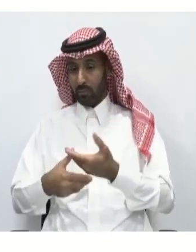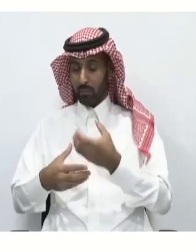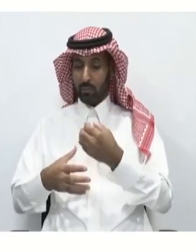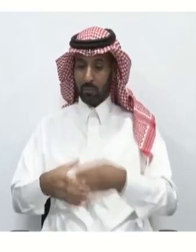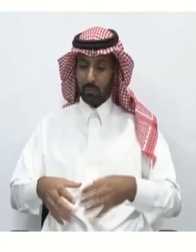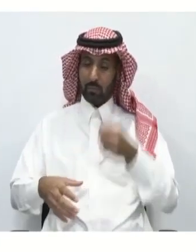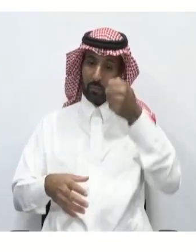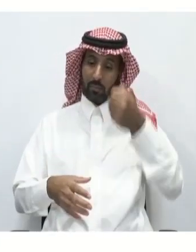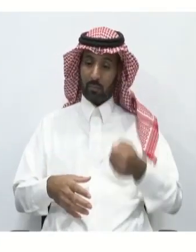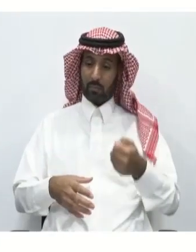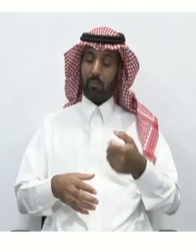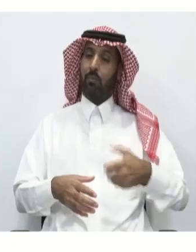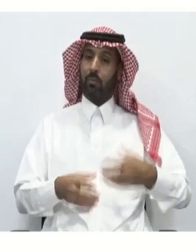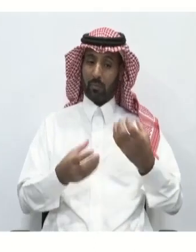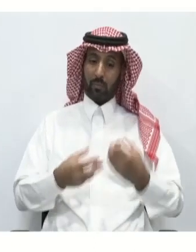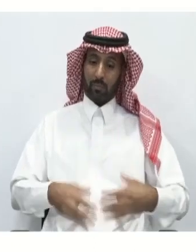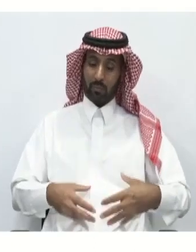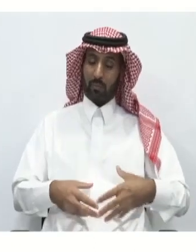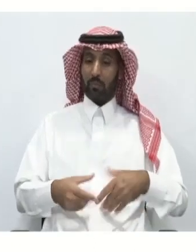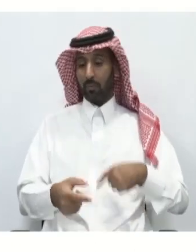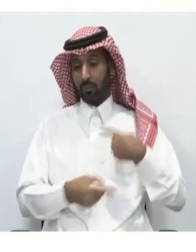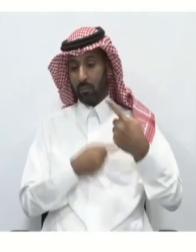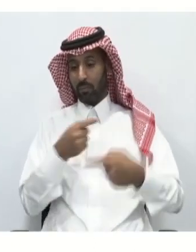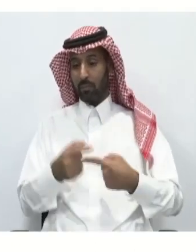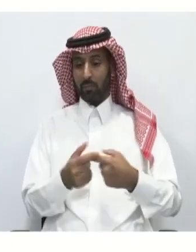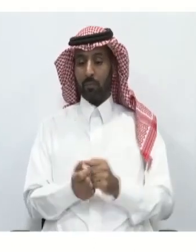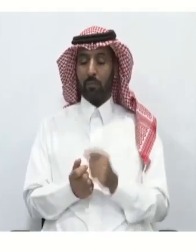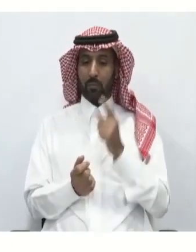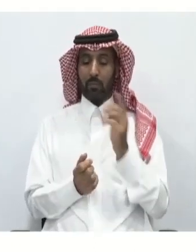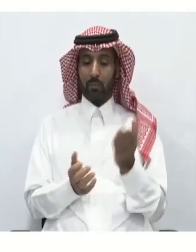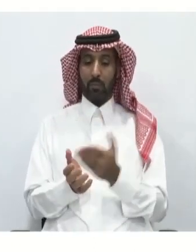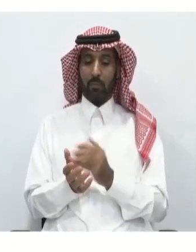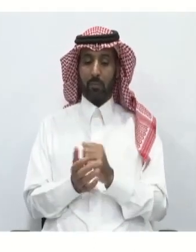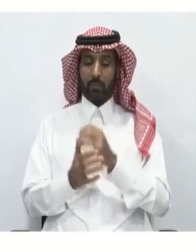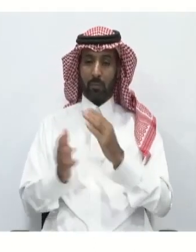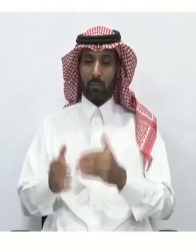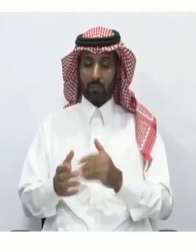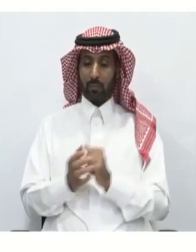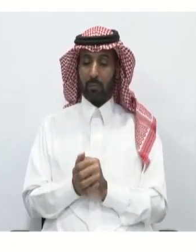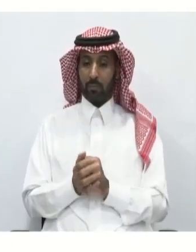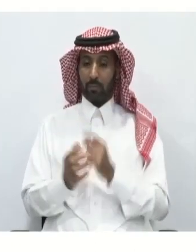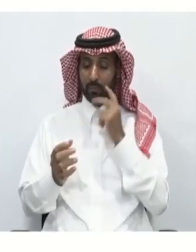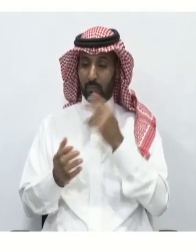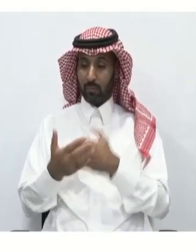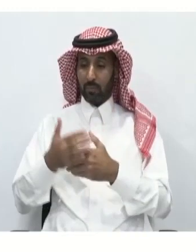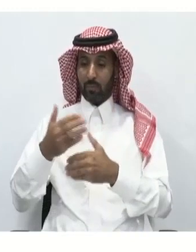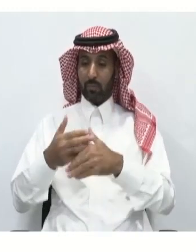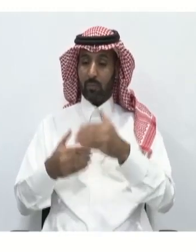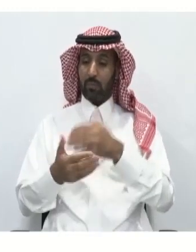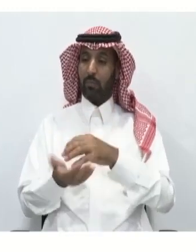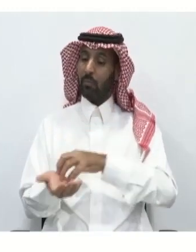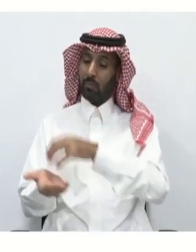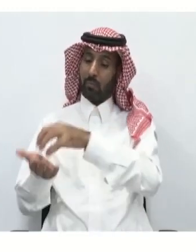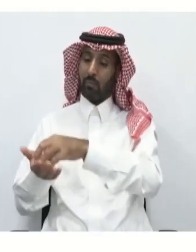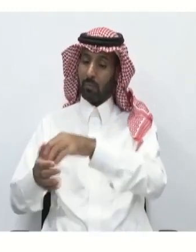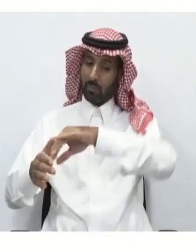to water the plants in the area. Due to the popularity of the Maho Bay Camps, the owner has recently built another facility on the